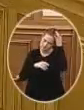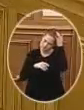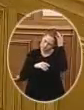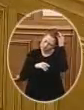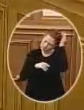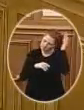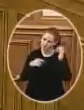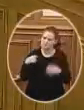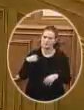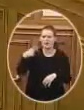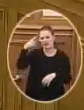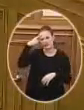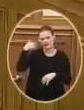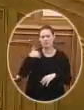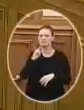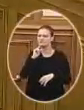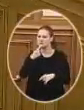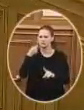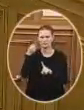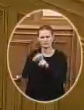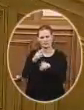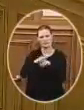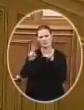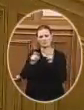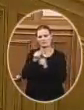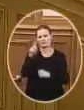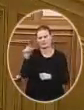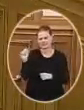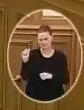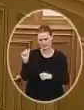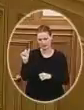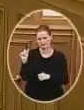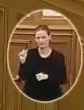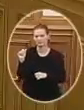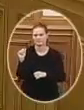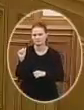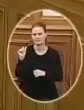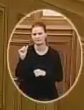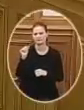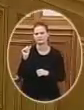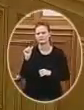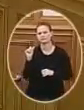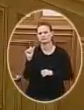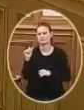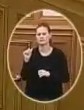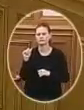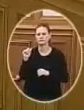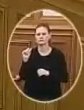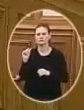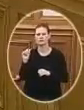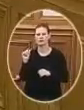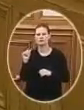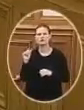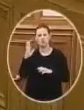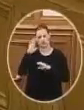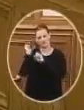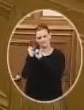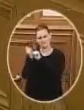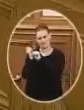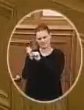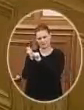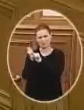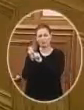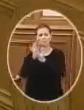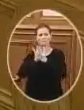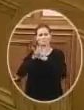they have profound impacts on people with disabilities for the America's Cup. And they had to do with the Giants events, the Giants